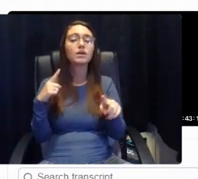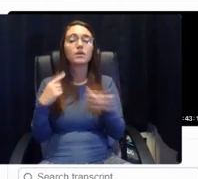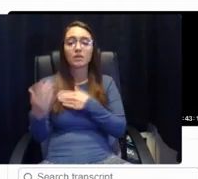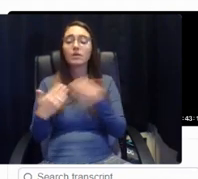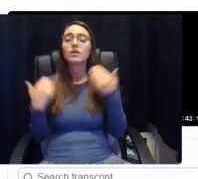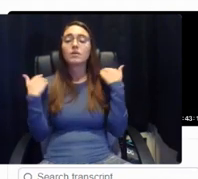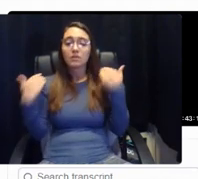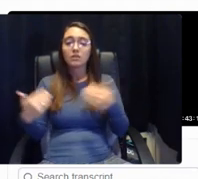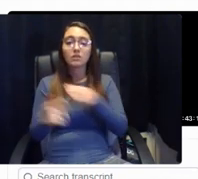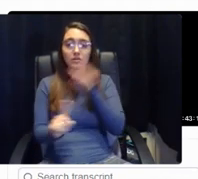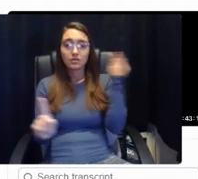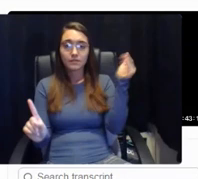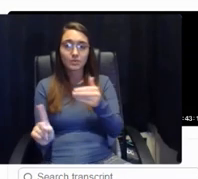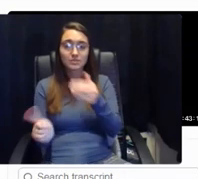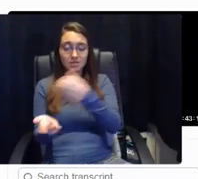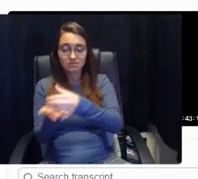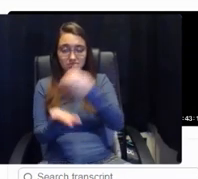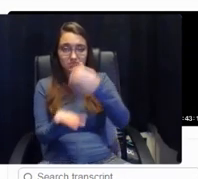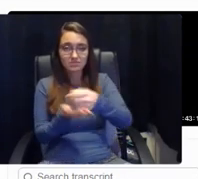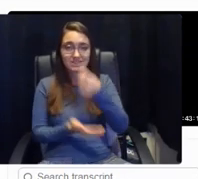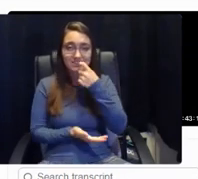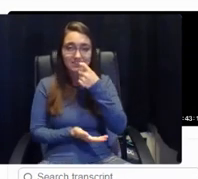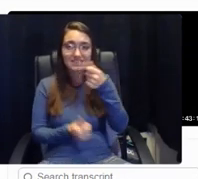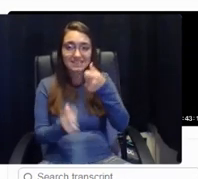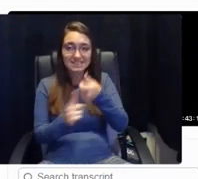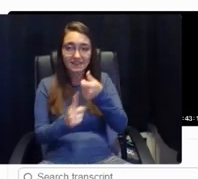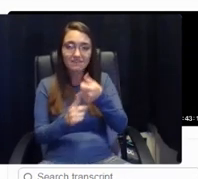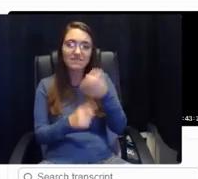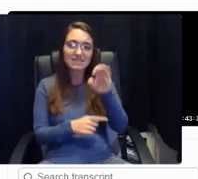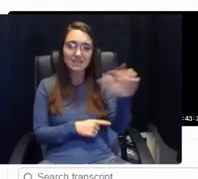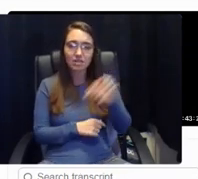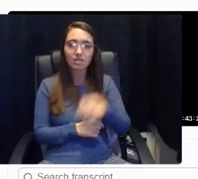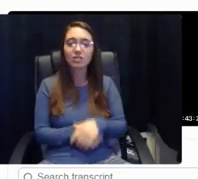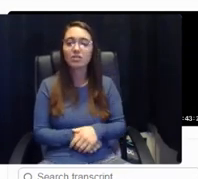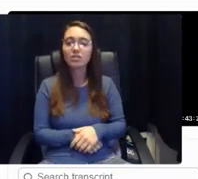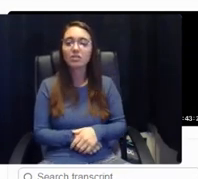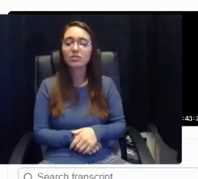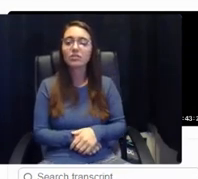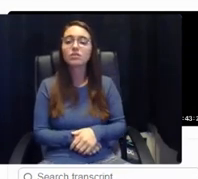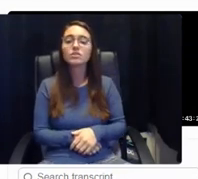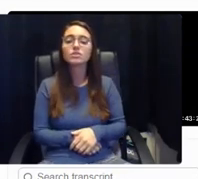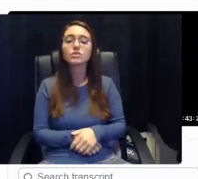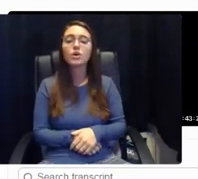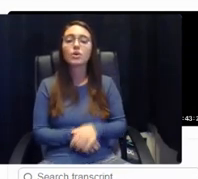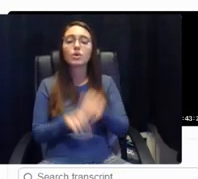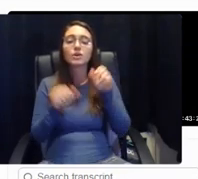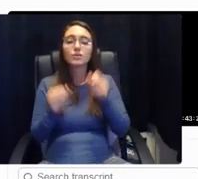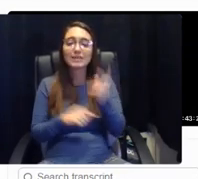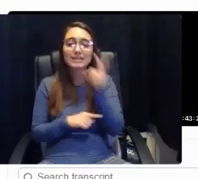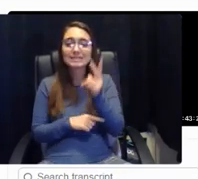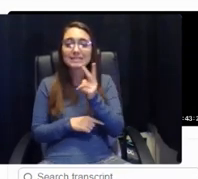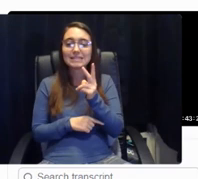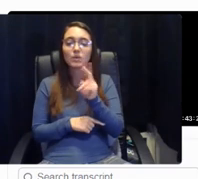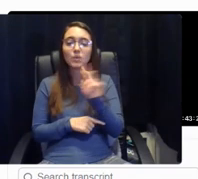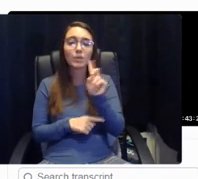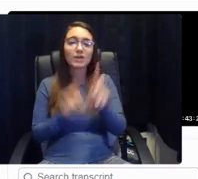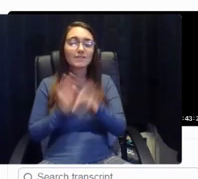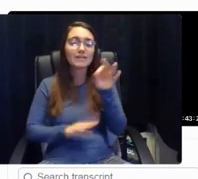into the cell itself. Okay, so now you can see where to look up the potential from your